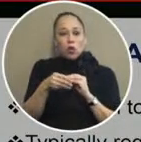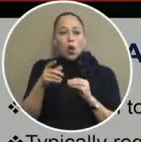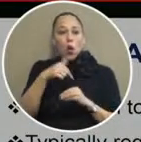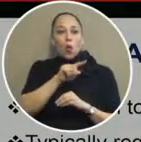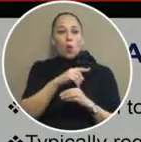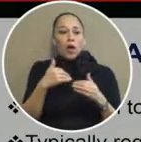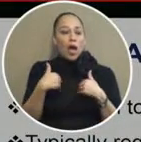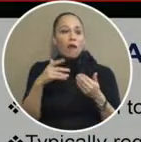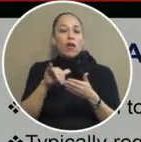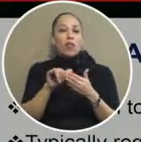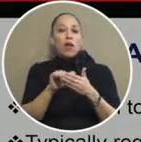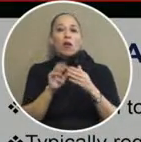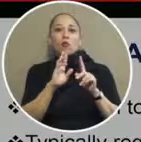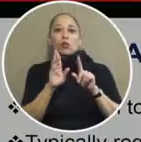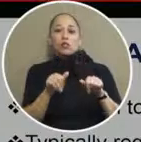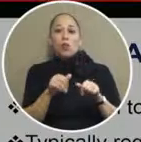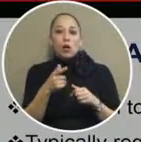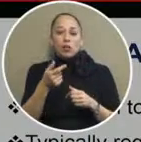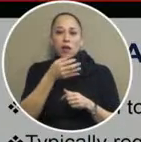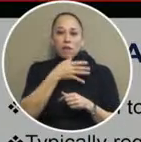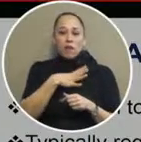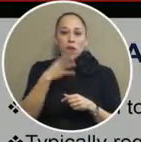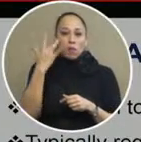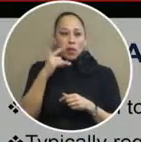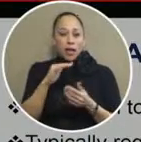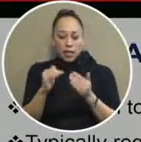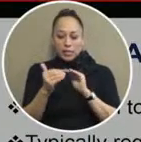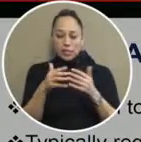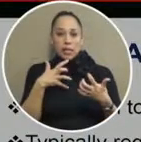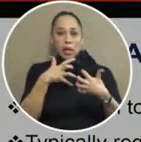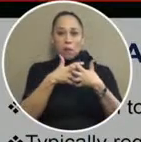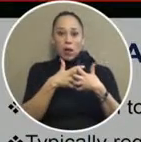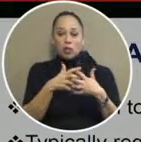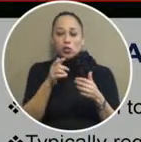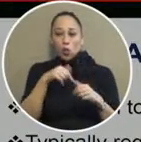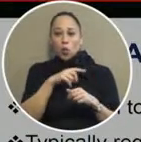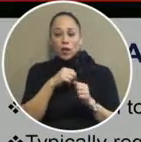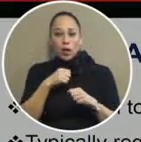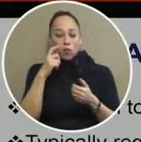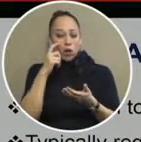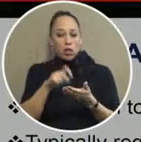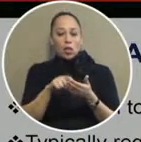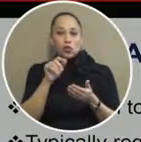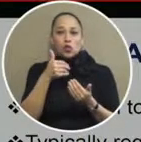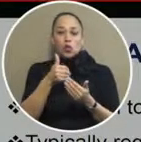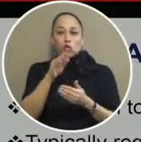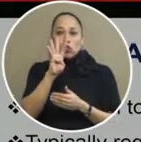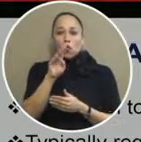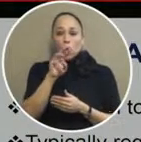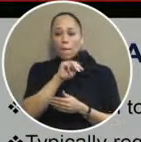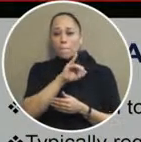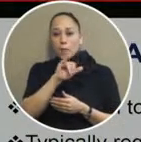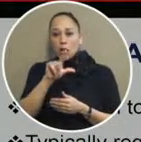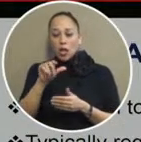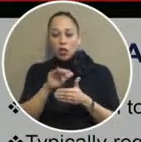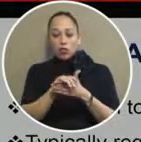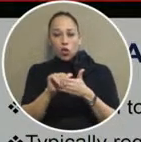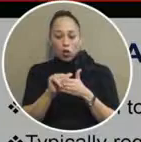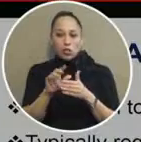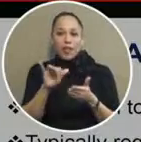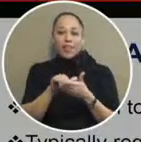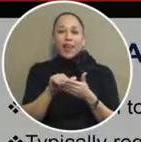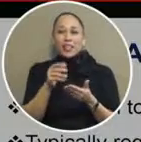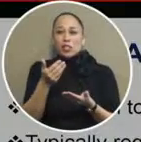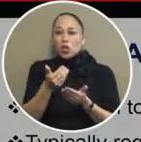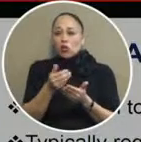We haven't submitted a response yet to FEMA because of that city match. So if we're looking at close to $4 million, 25% of that, we're looking at $1